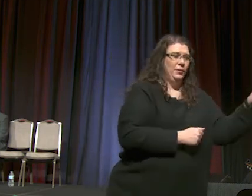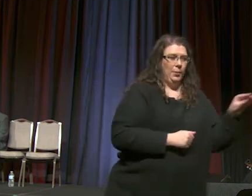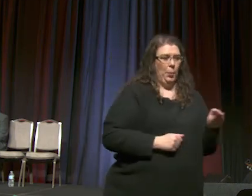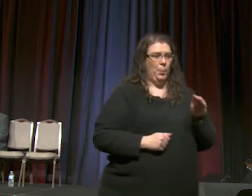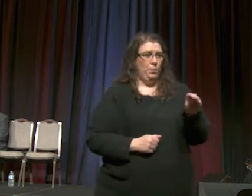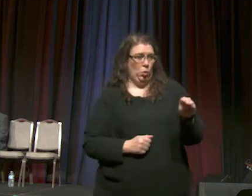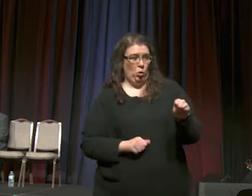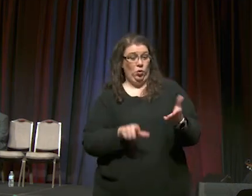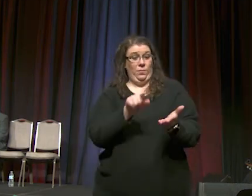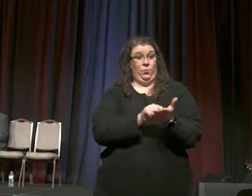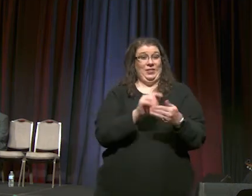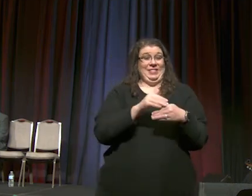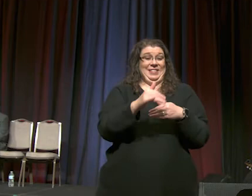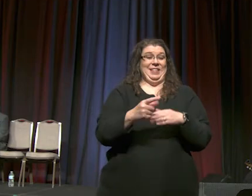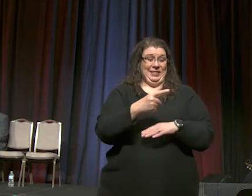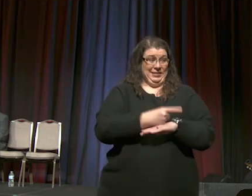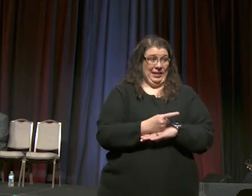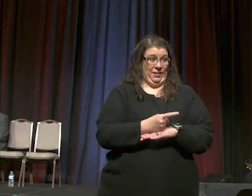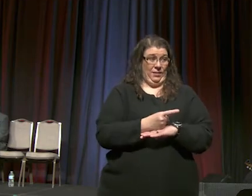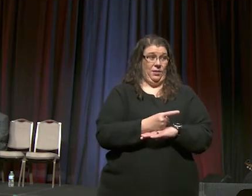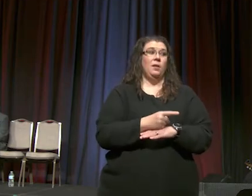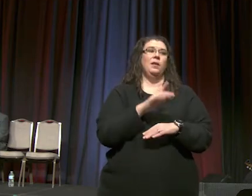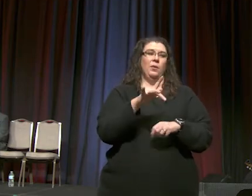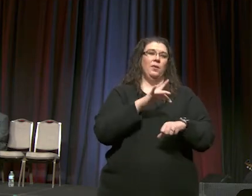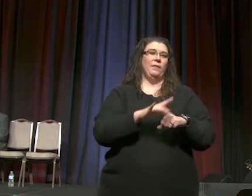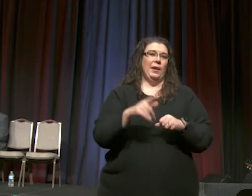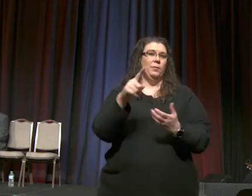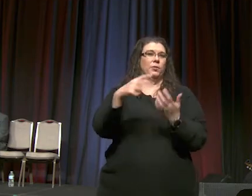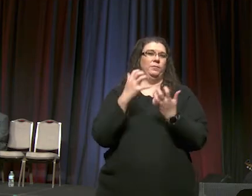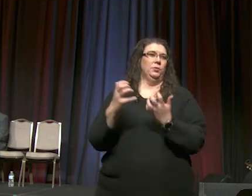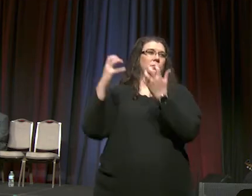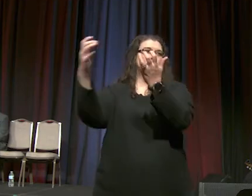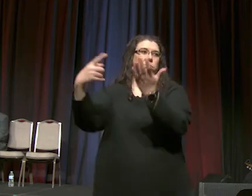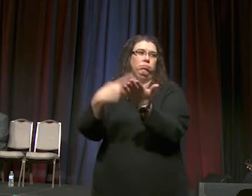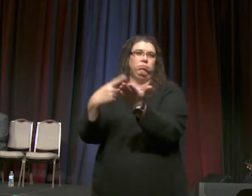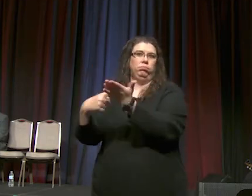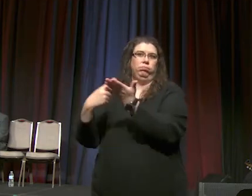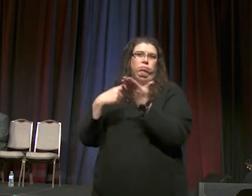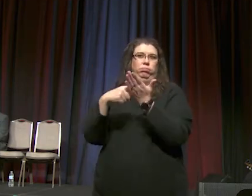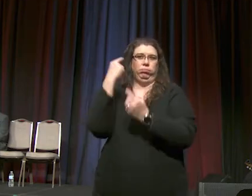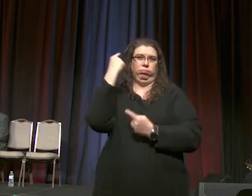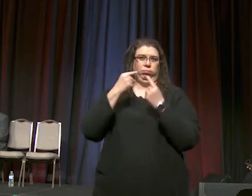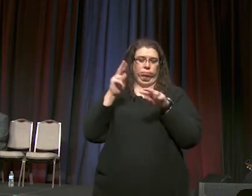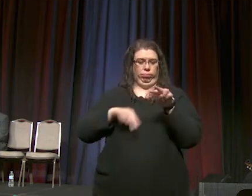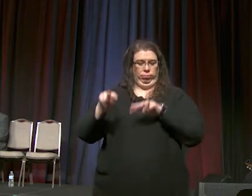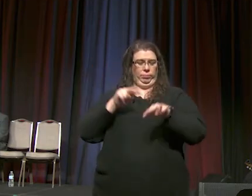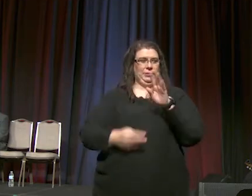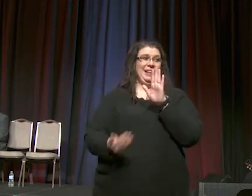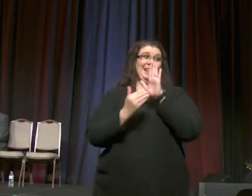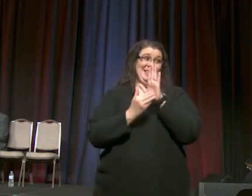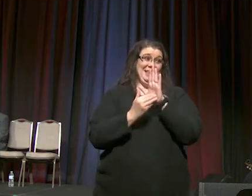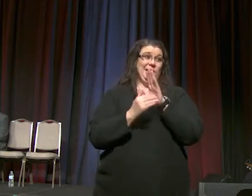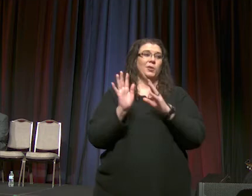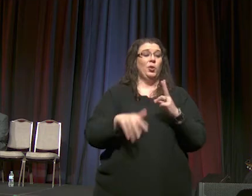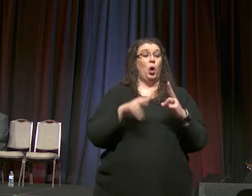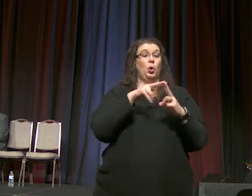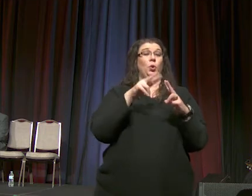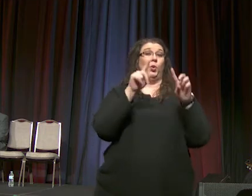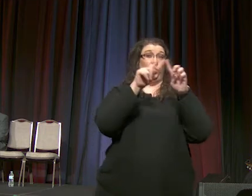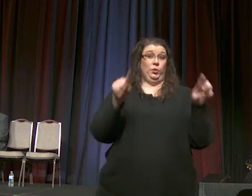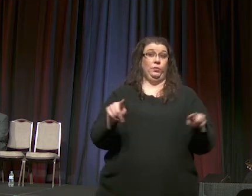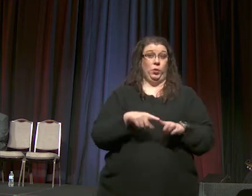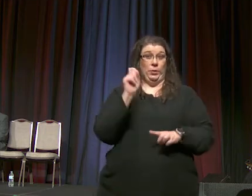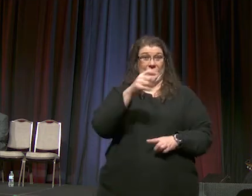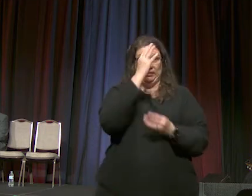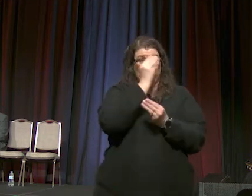printed the following day and then would be available for plenary consideration. So those are the two forms you need to know about if